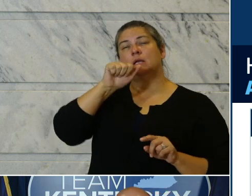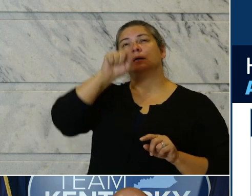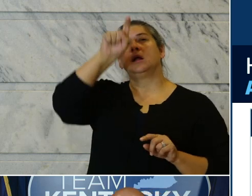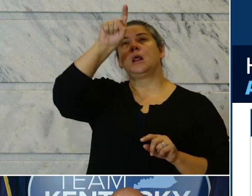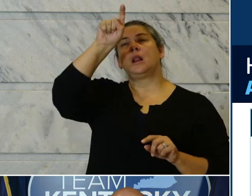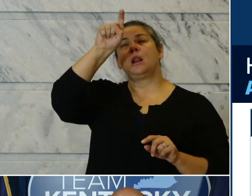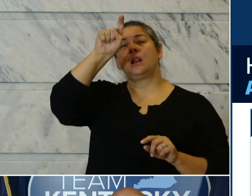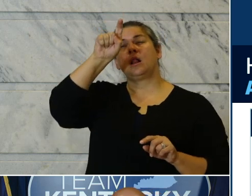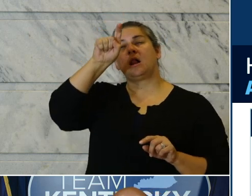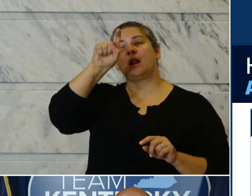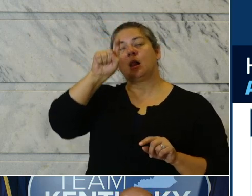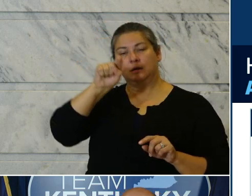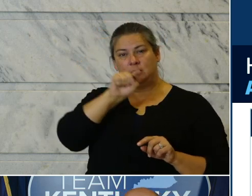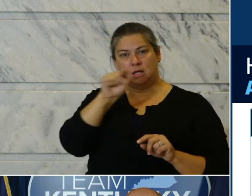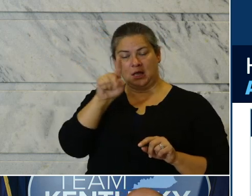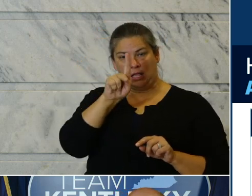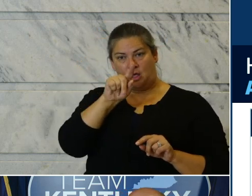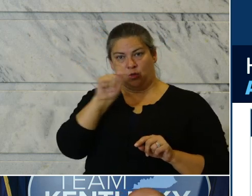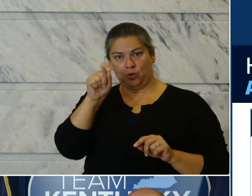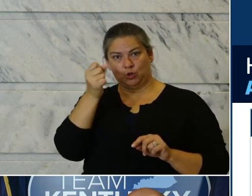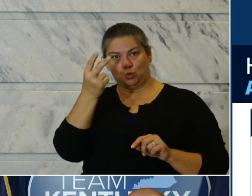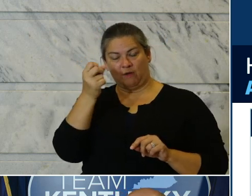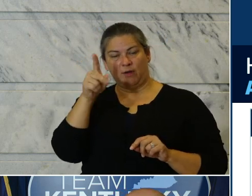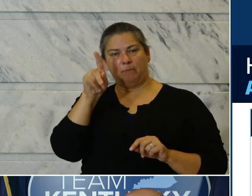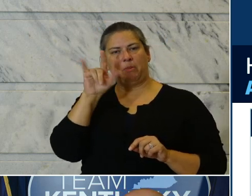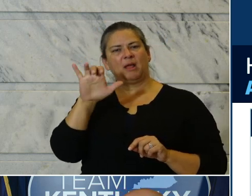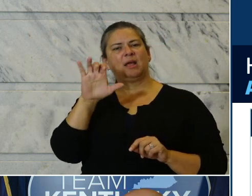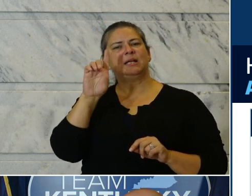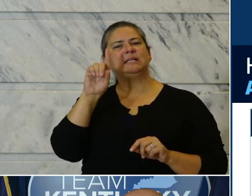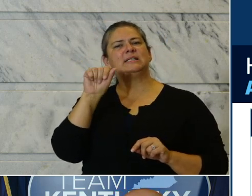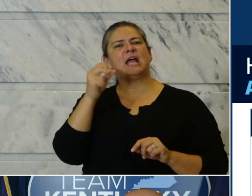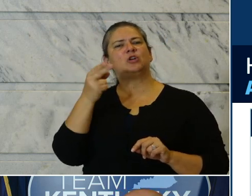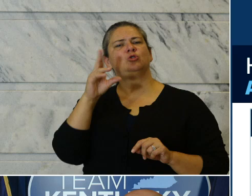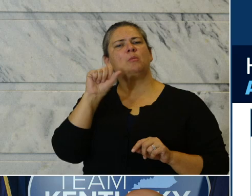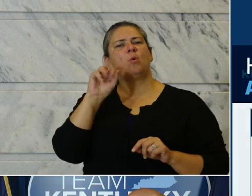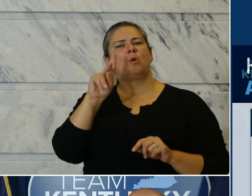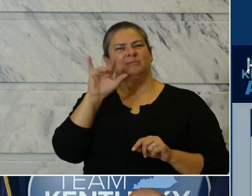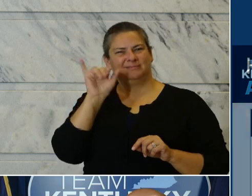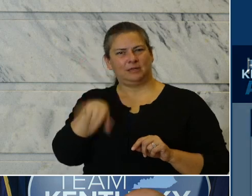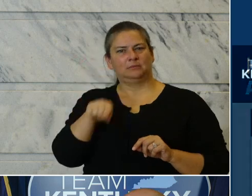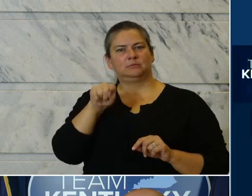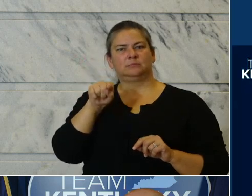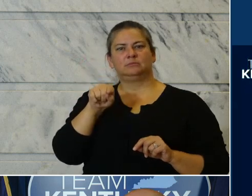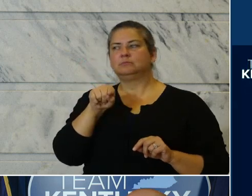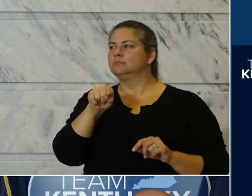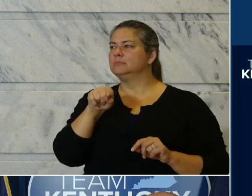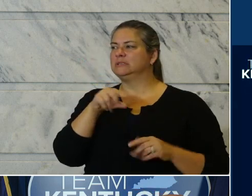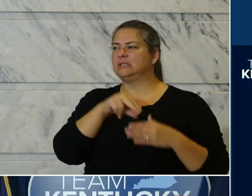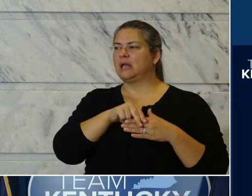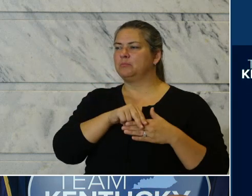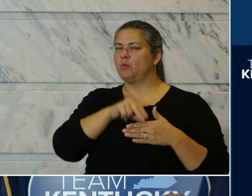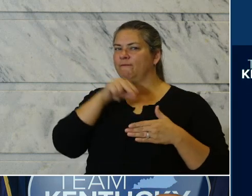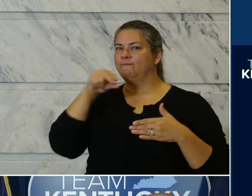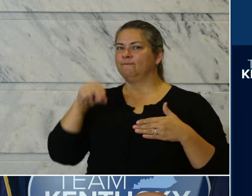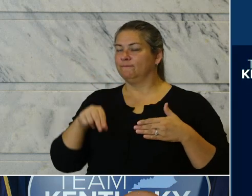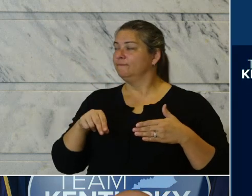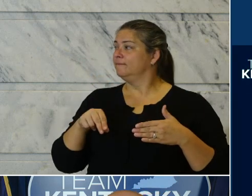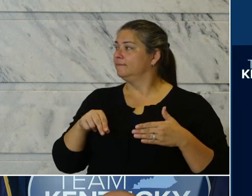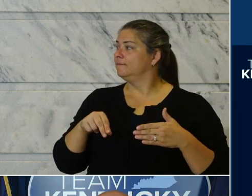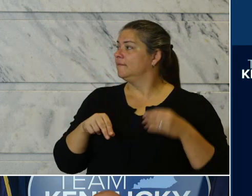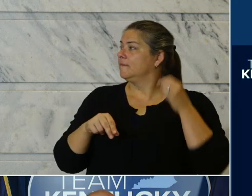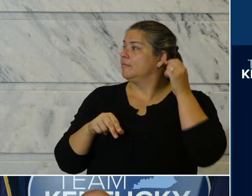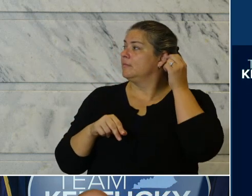the K through 12 public dashboard. Next screen, please. Next slide, please. Thanks. So this is